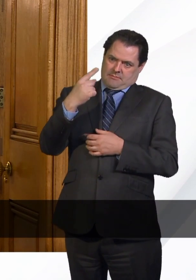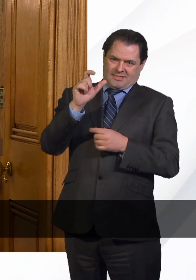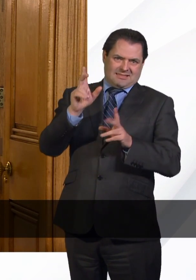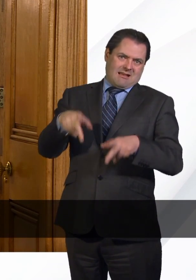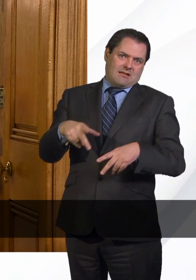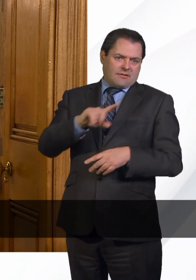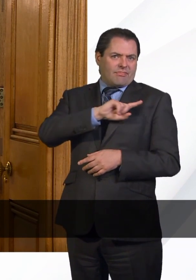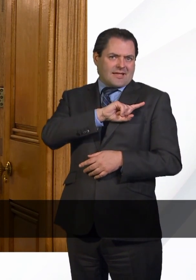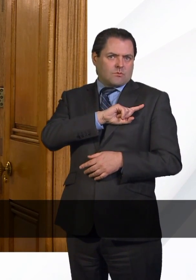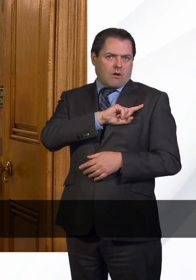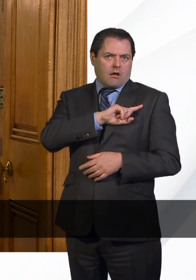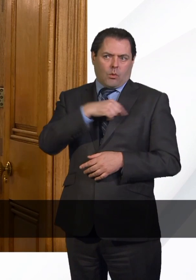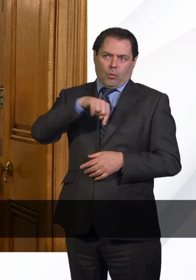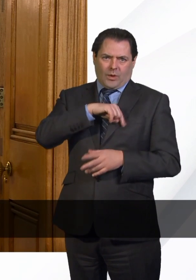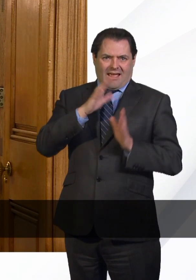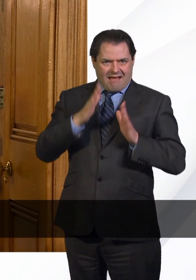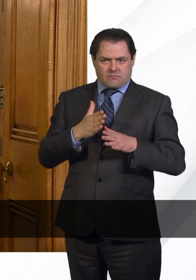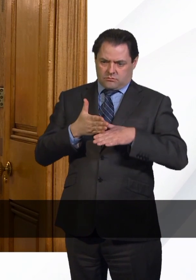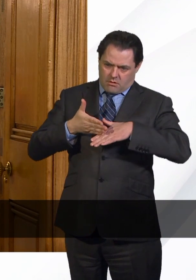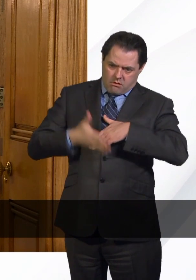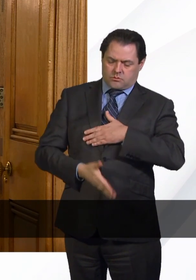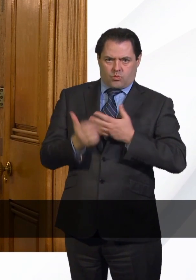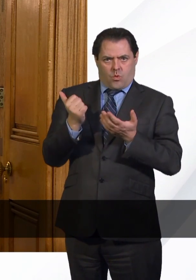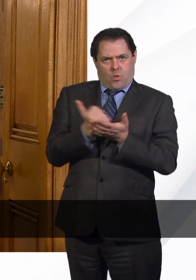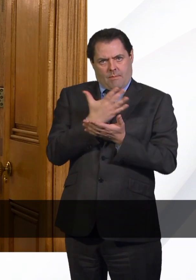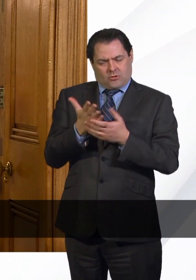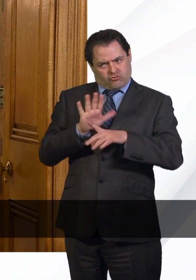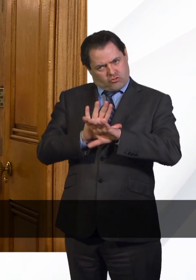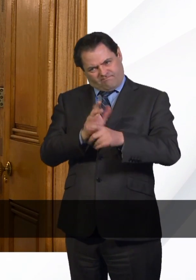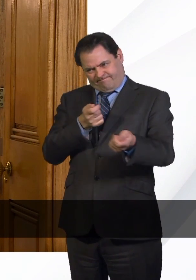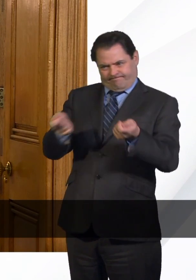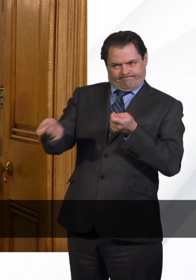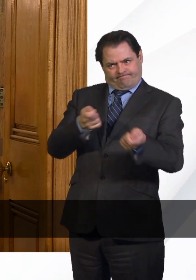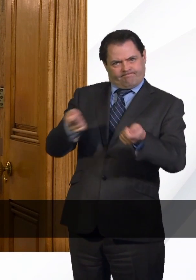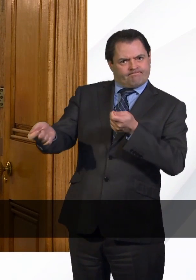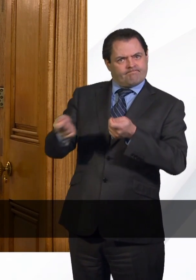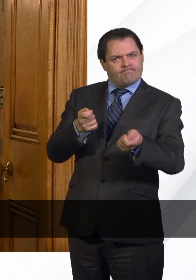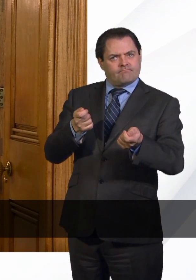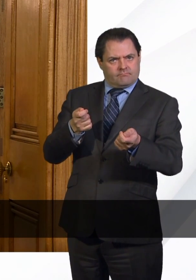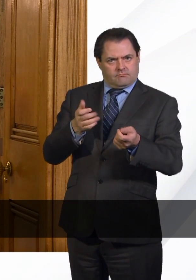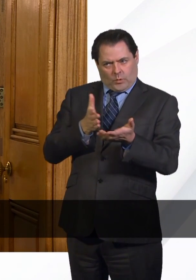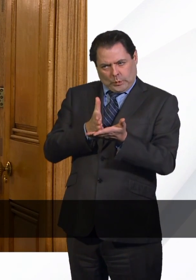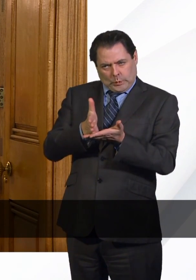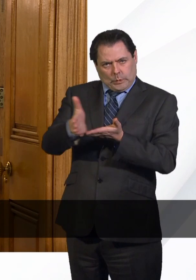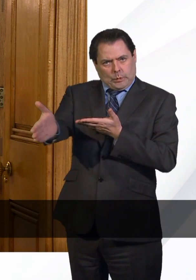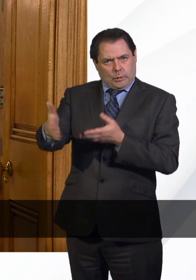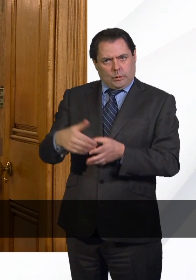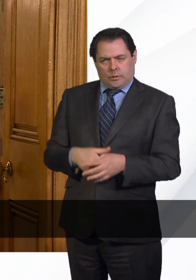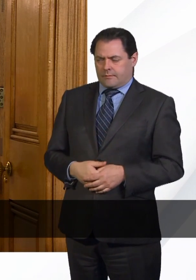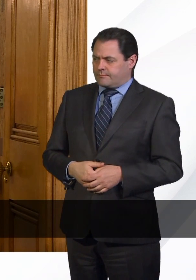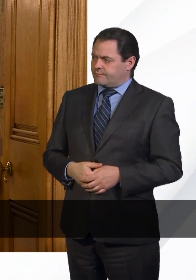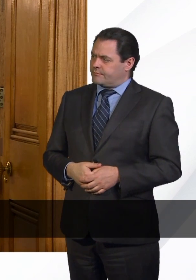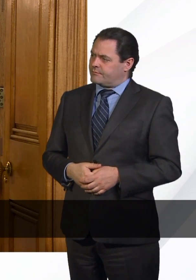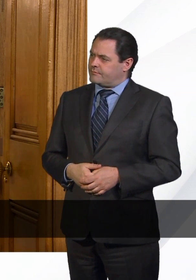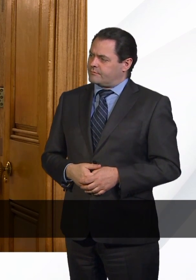go further and faster in our national effort in dealing with this virus. Over the